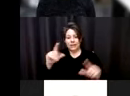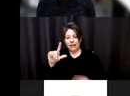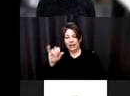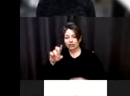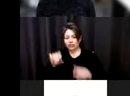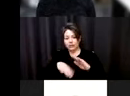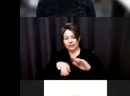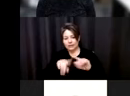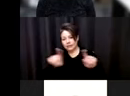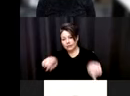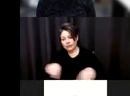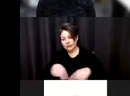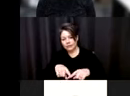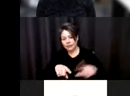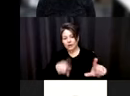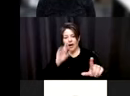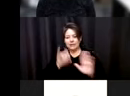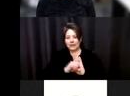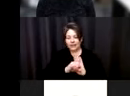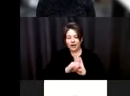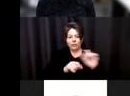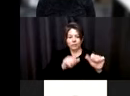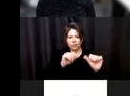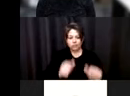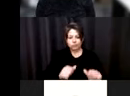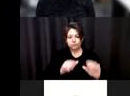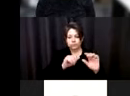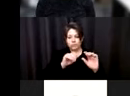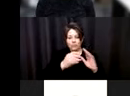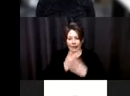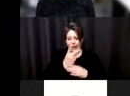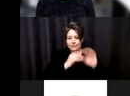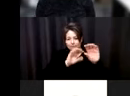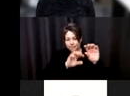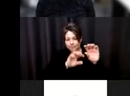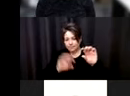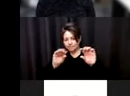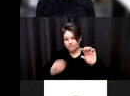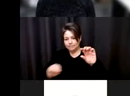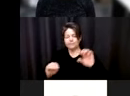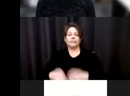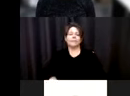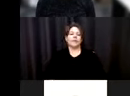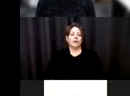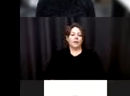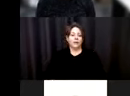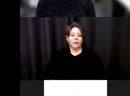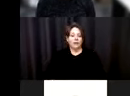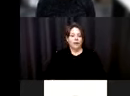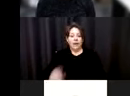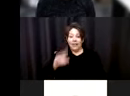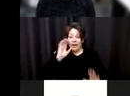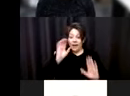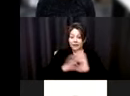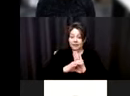created identifying the plants that were inside each of the hexagons. This photography took